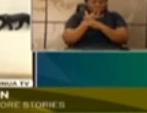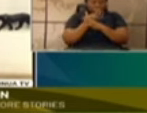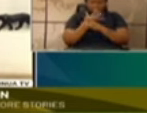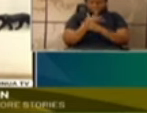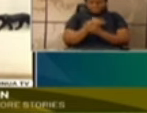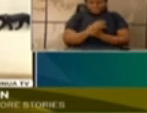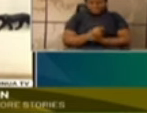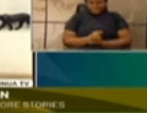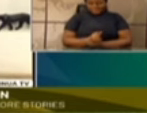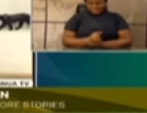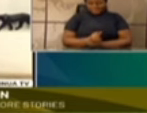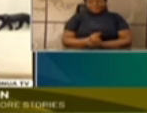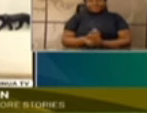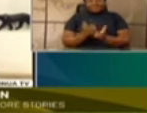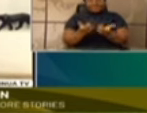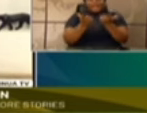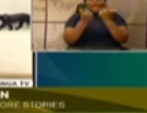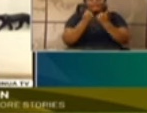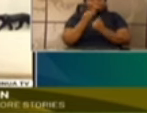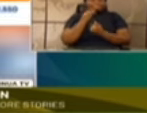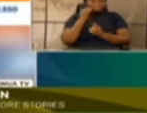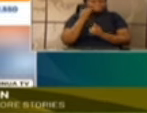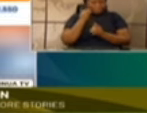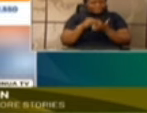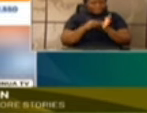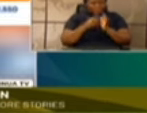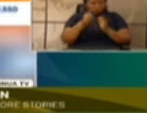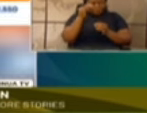Come home. I want you to come home.